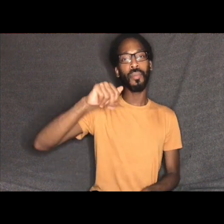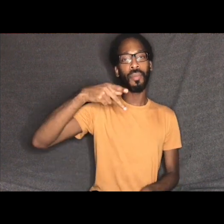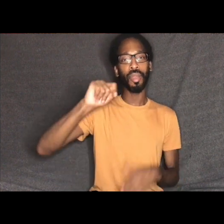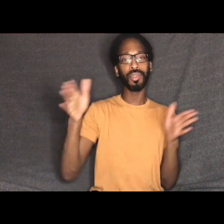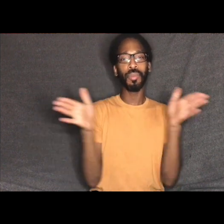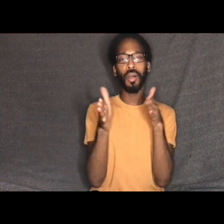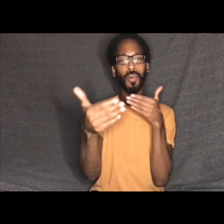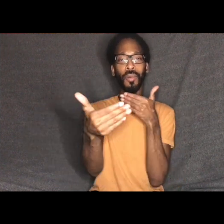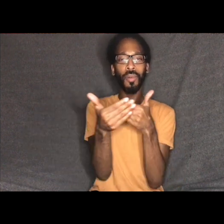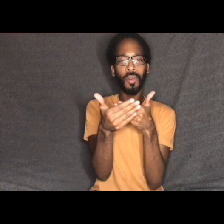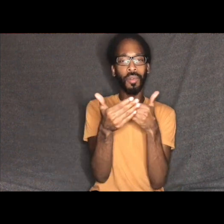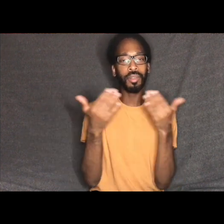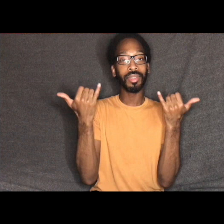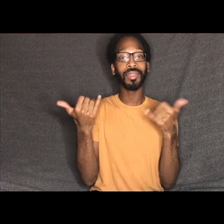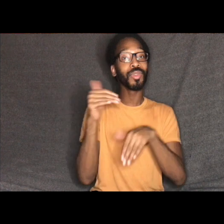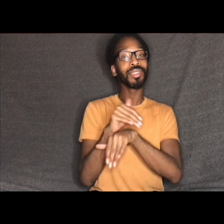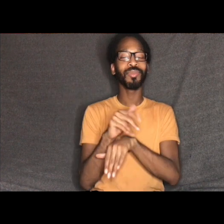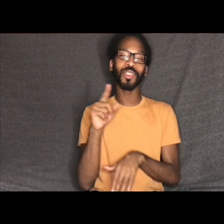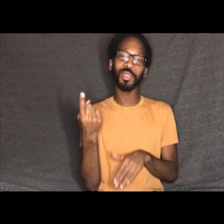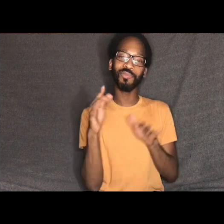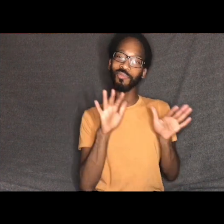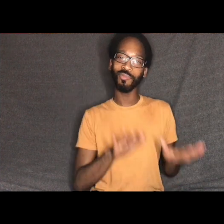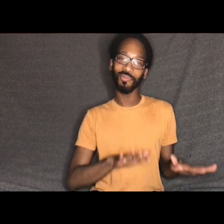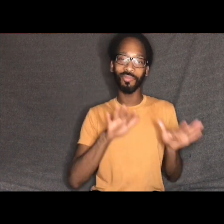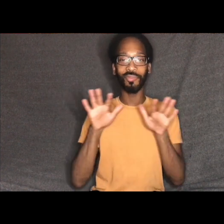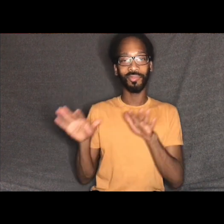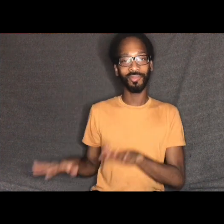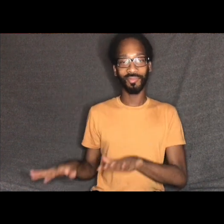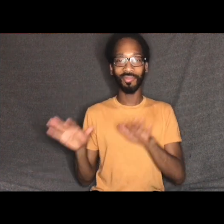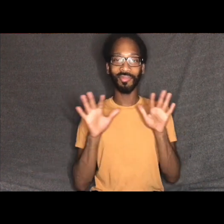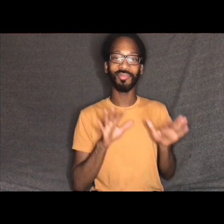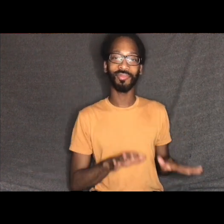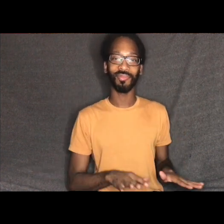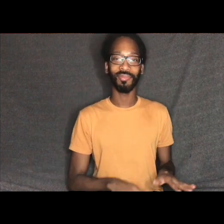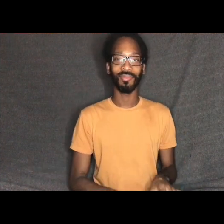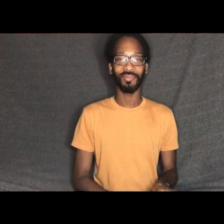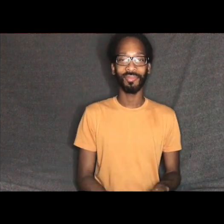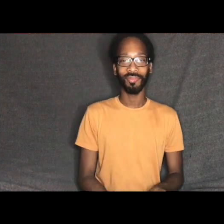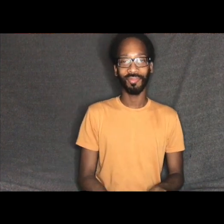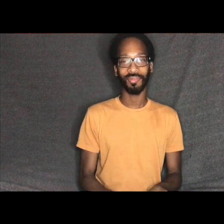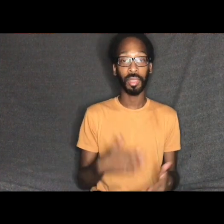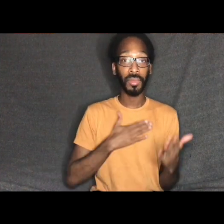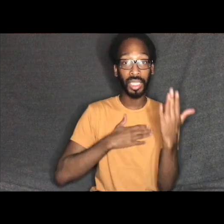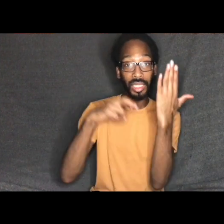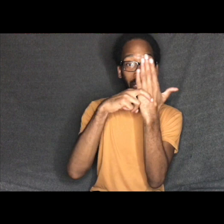Here in my railroad apartment, tonight I'm just taking it